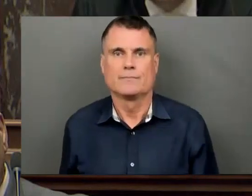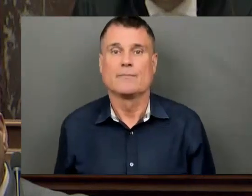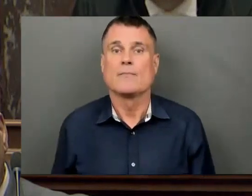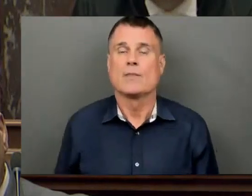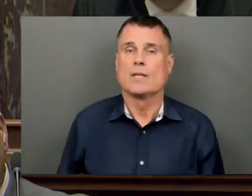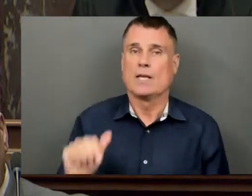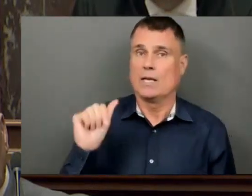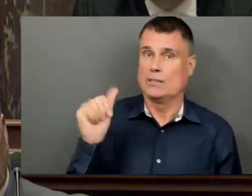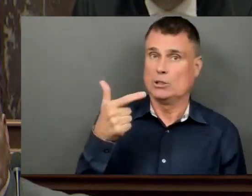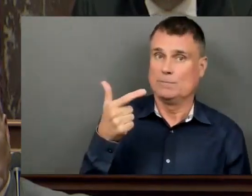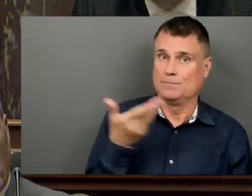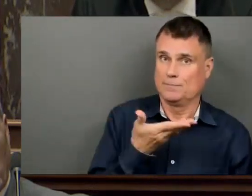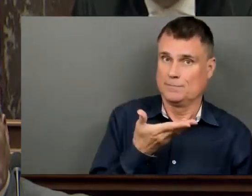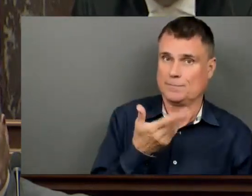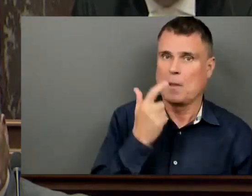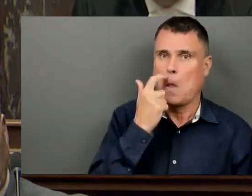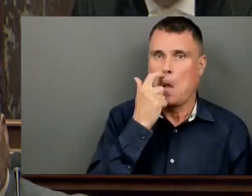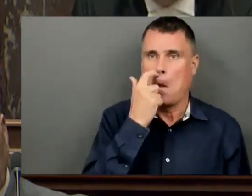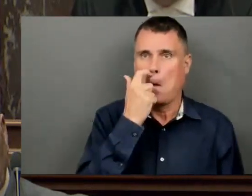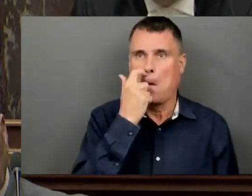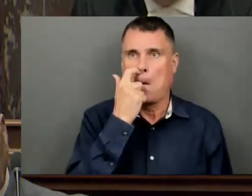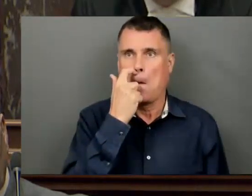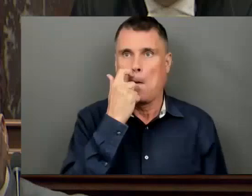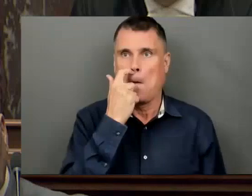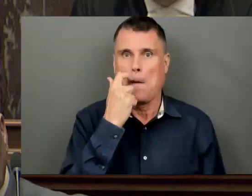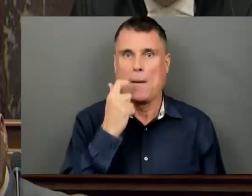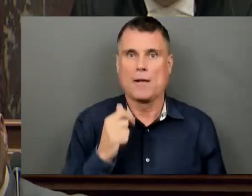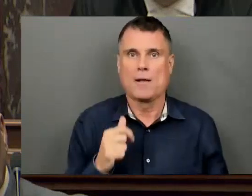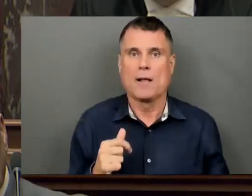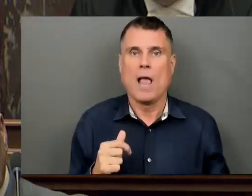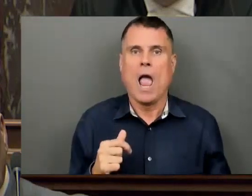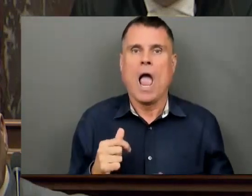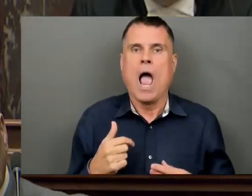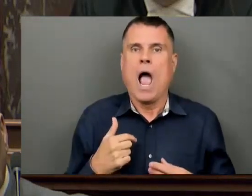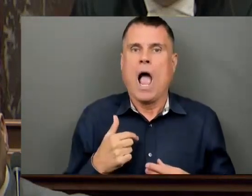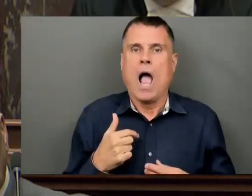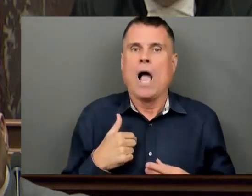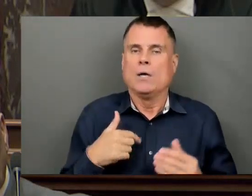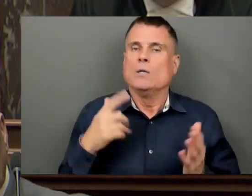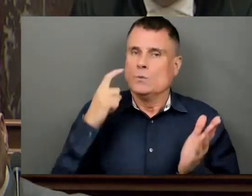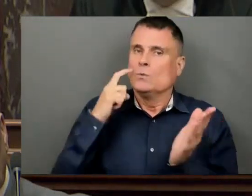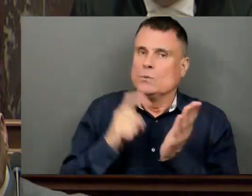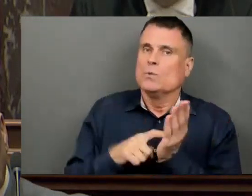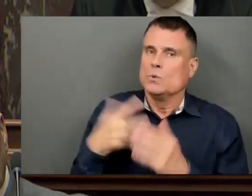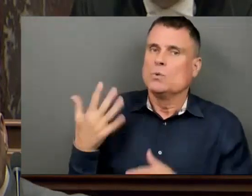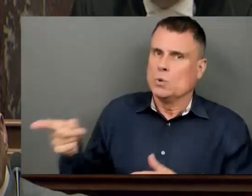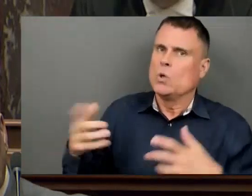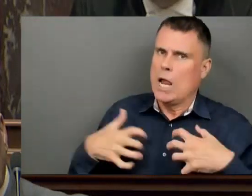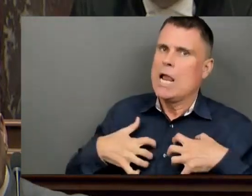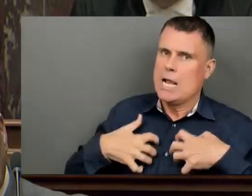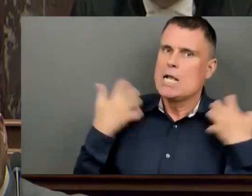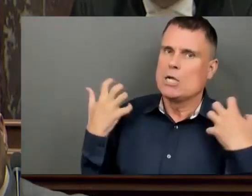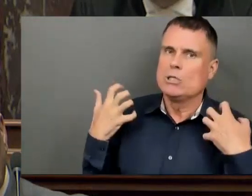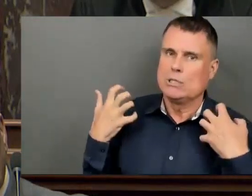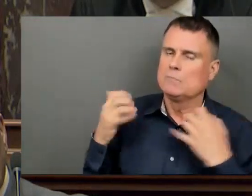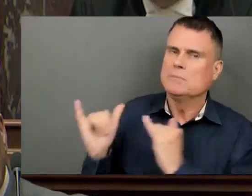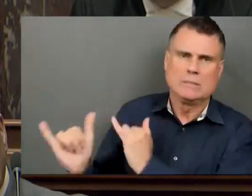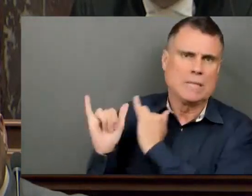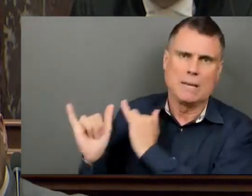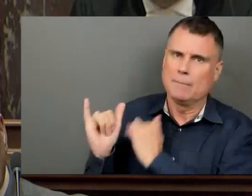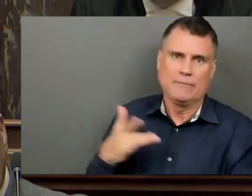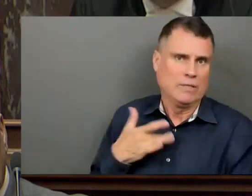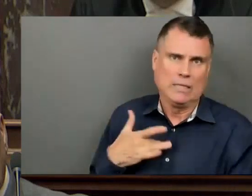anger. I know the Solicitor General very quickly ordered an investigation. We need to get to the bottom of